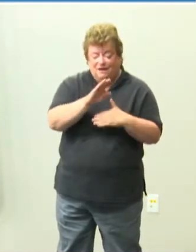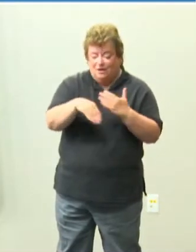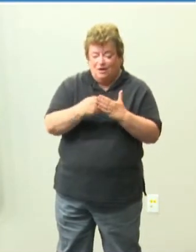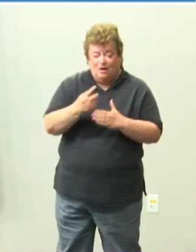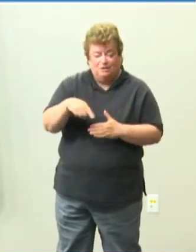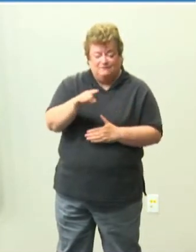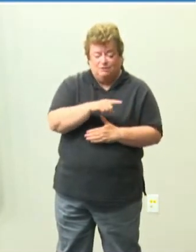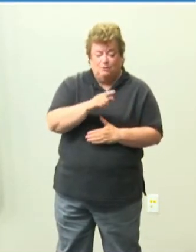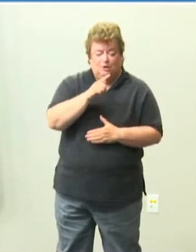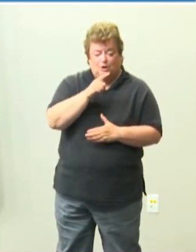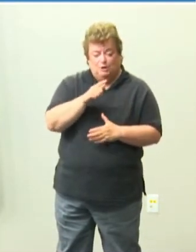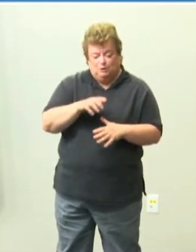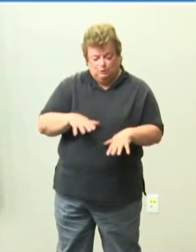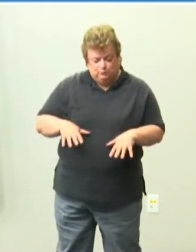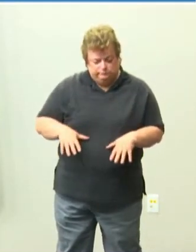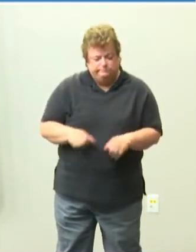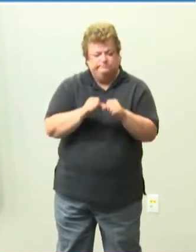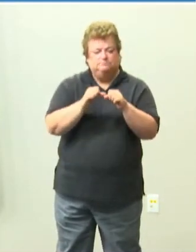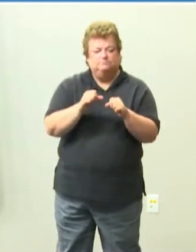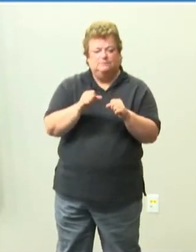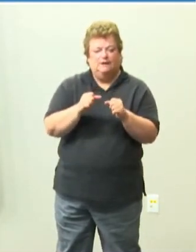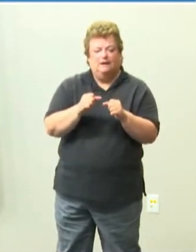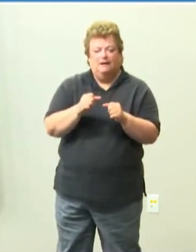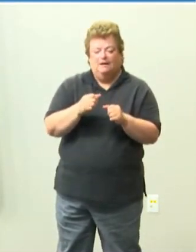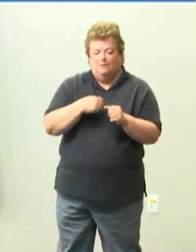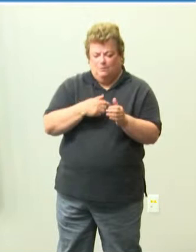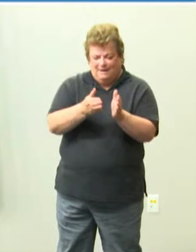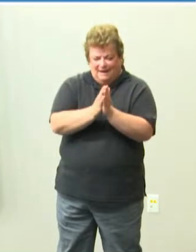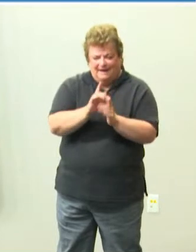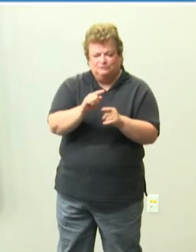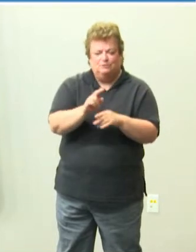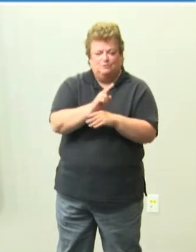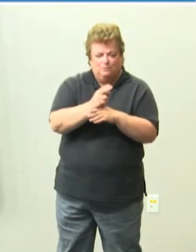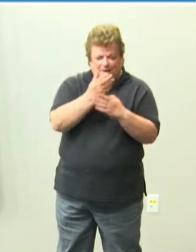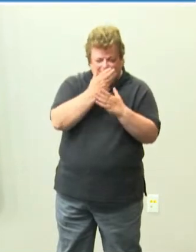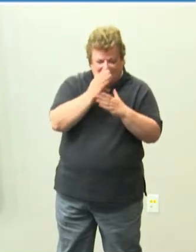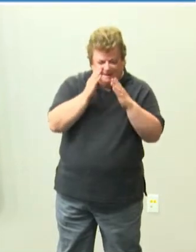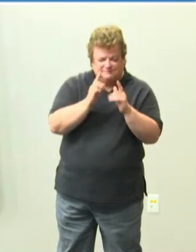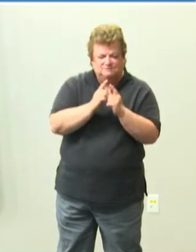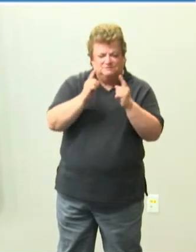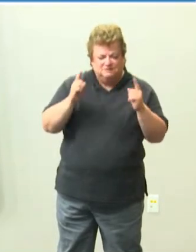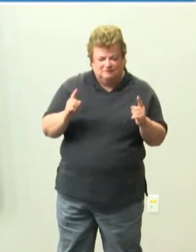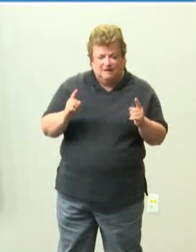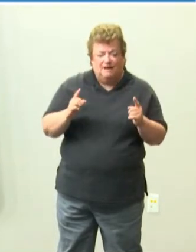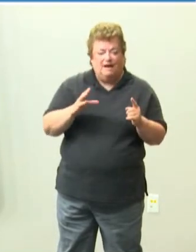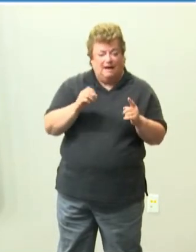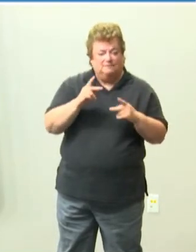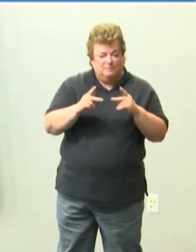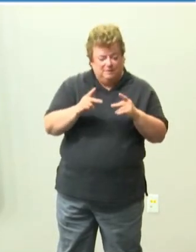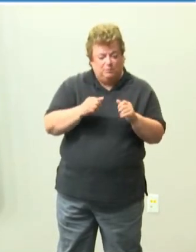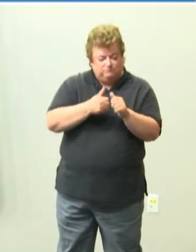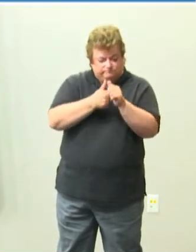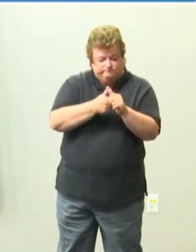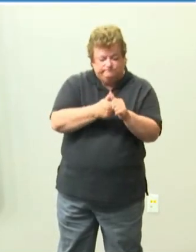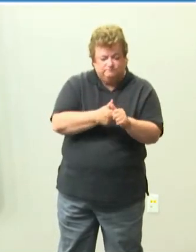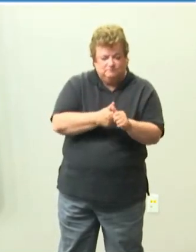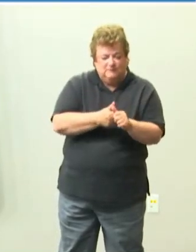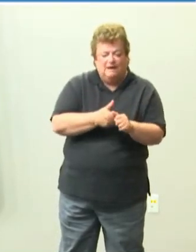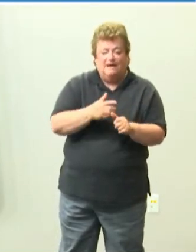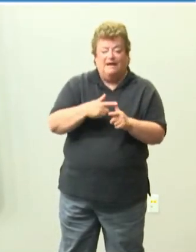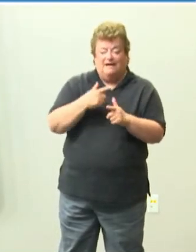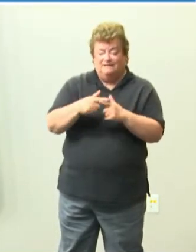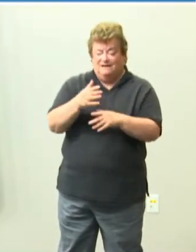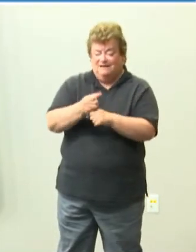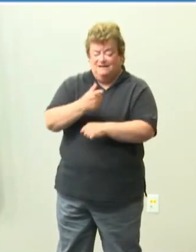who stepped up and did what was asked, which was to mask and distance and do all of the things that we asked of you, and eventually get the vaccine, because it